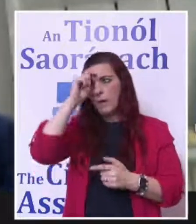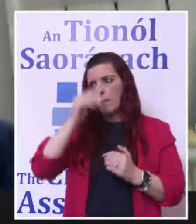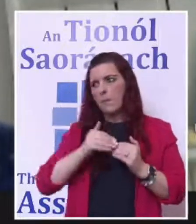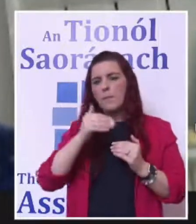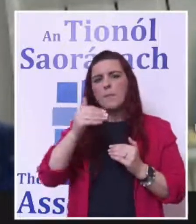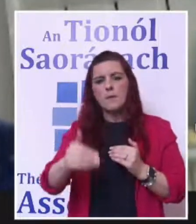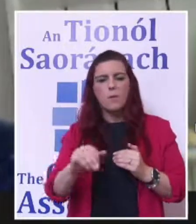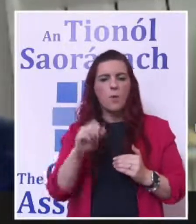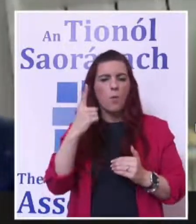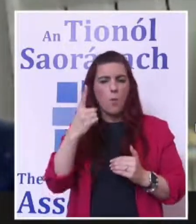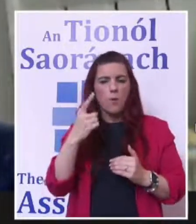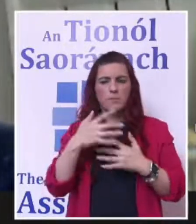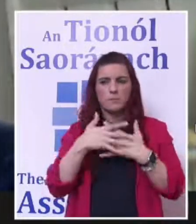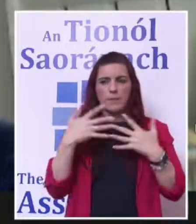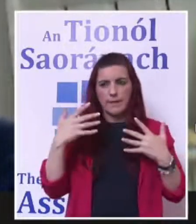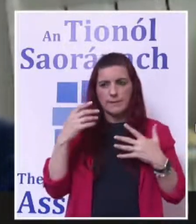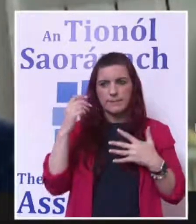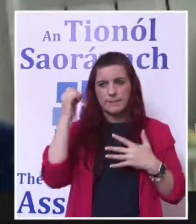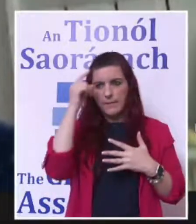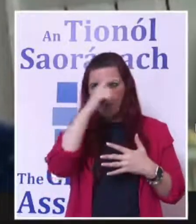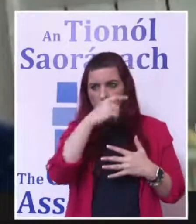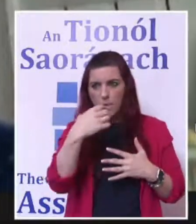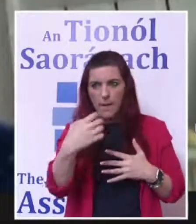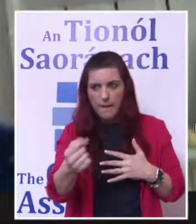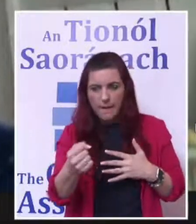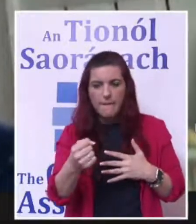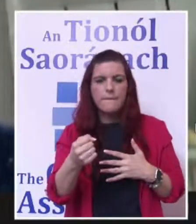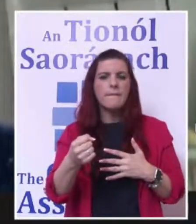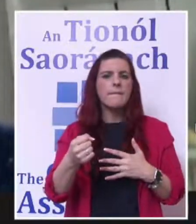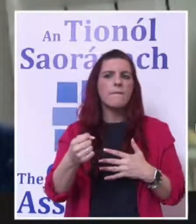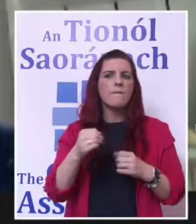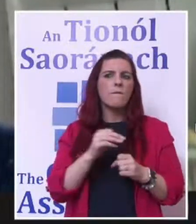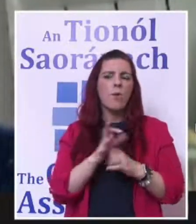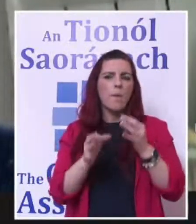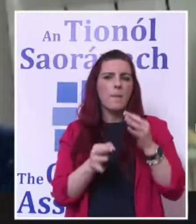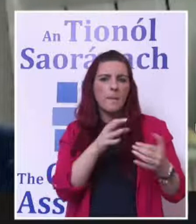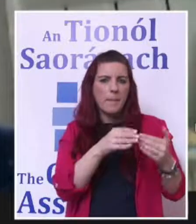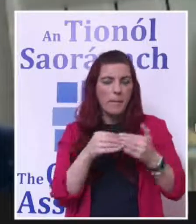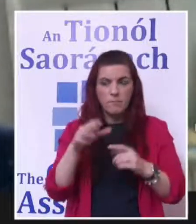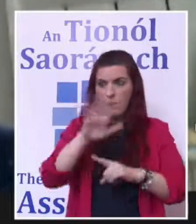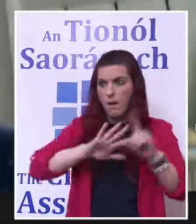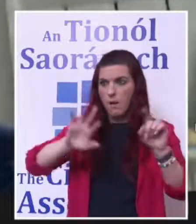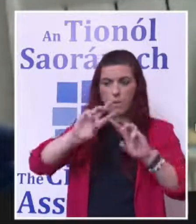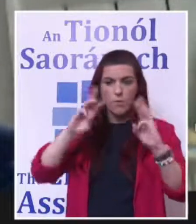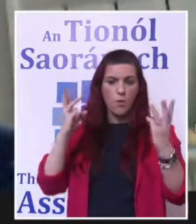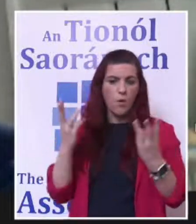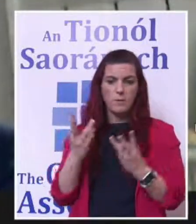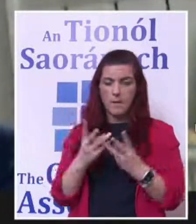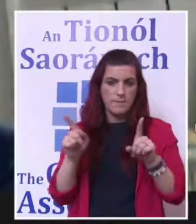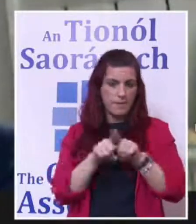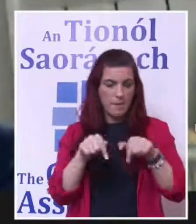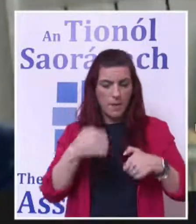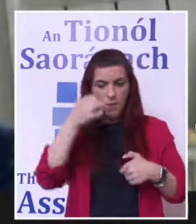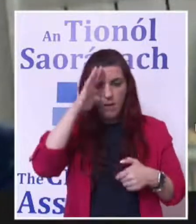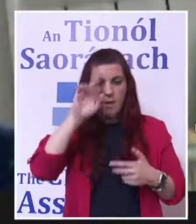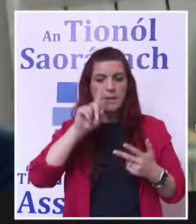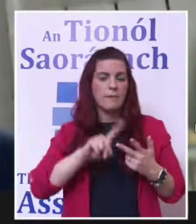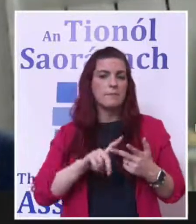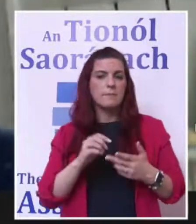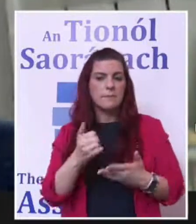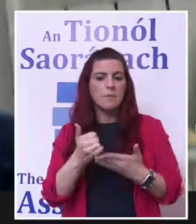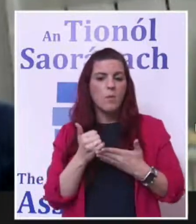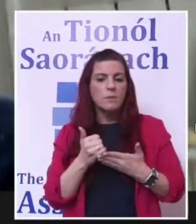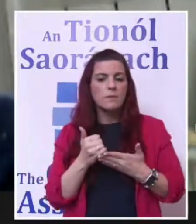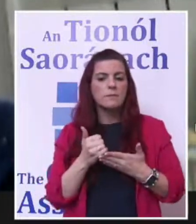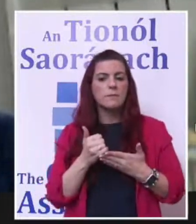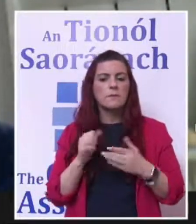One of the real difficulties confronting political leaderships across the globe, and equally so here in Ireland, and indeed their supporting